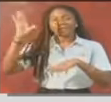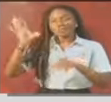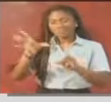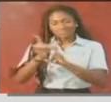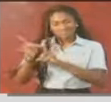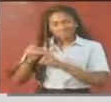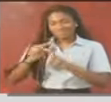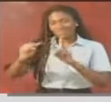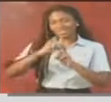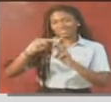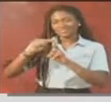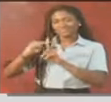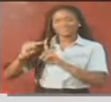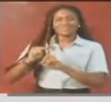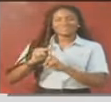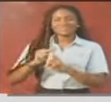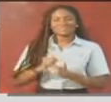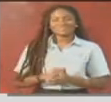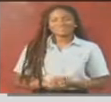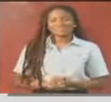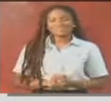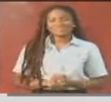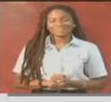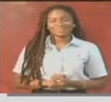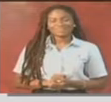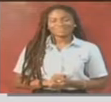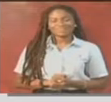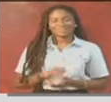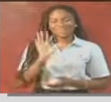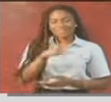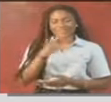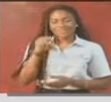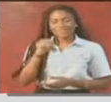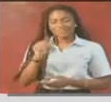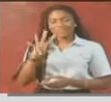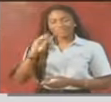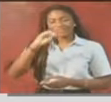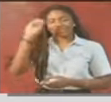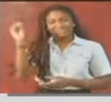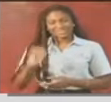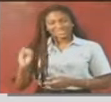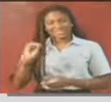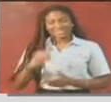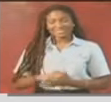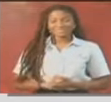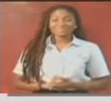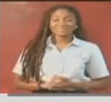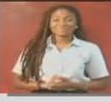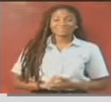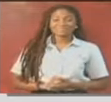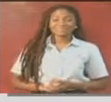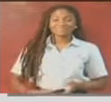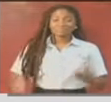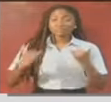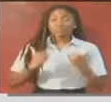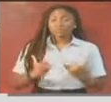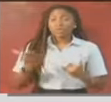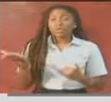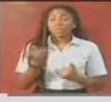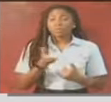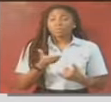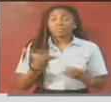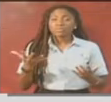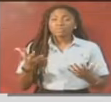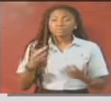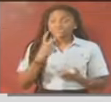cases, with 55.4% of the cases belonging to that age group. Moving on to the fatalities, we see a